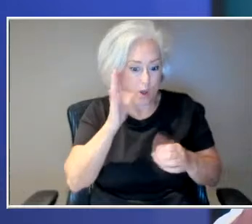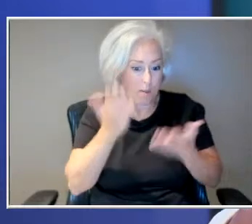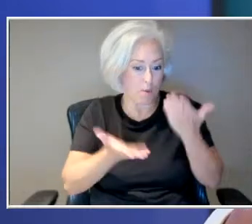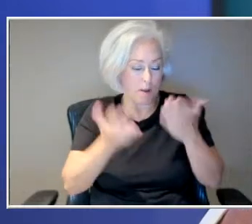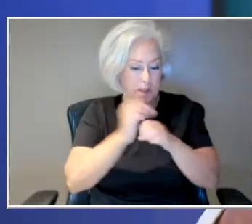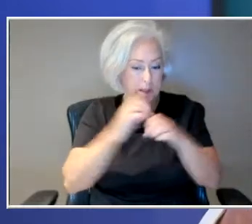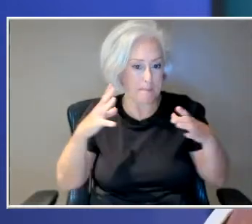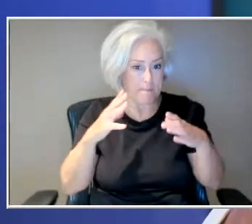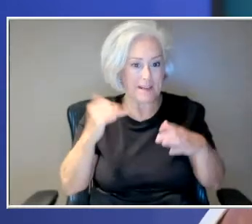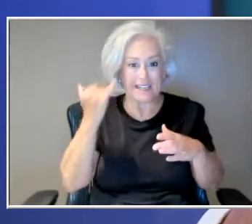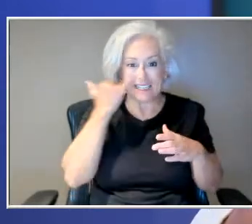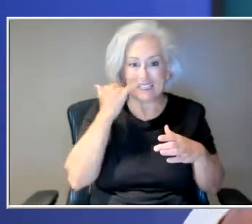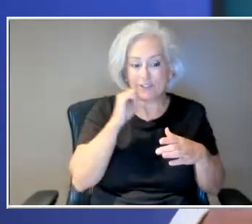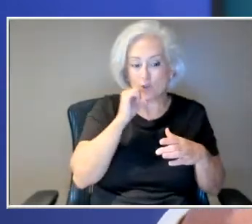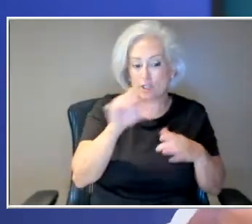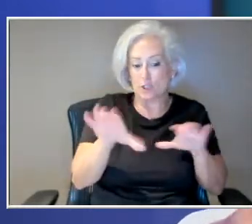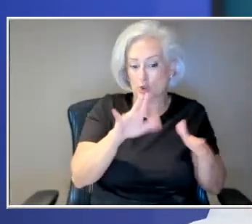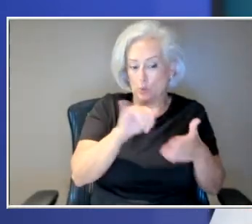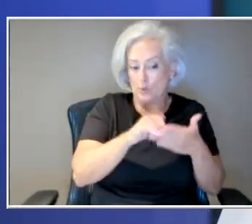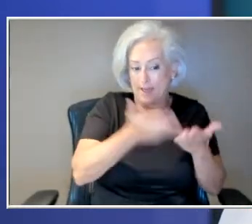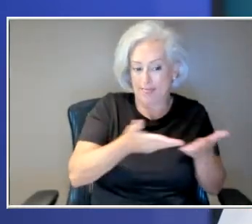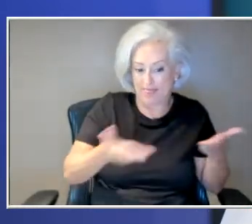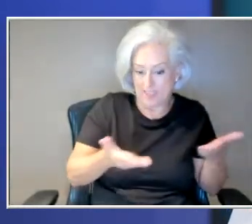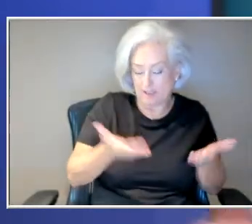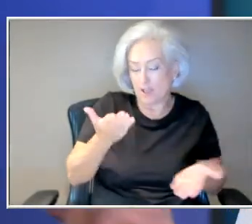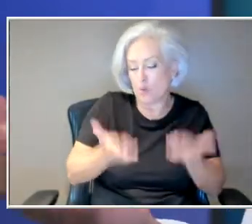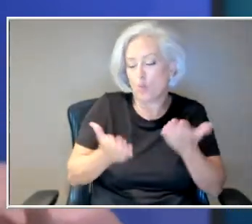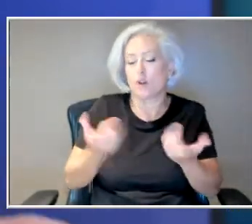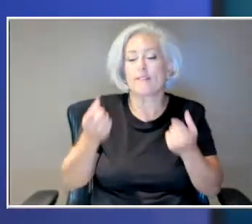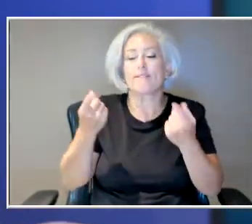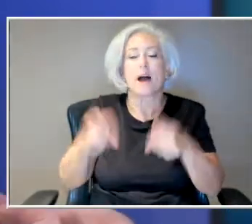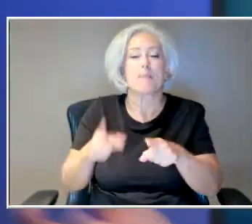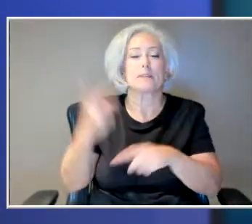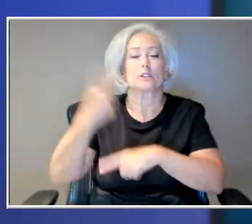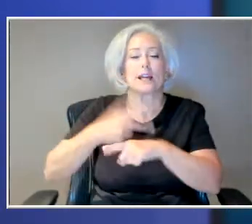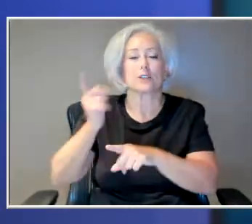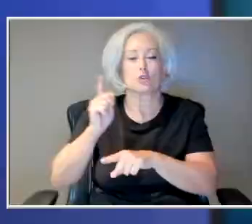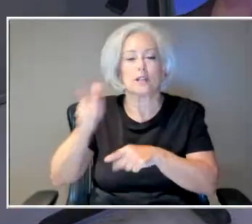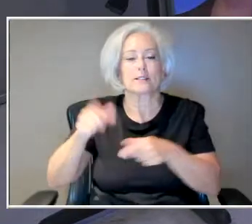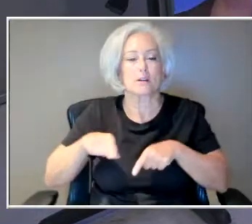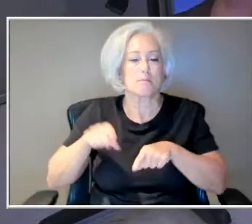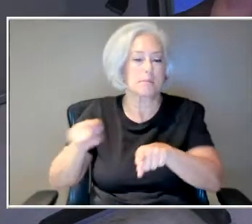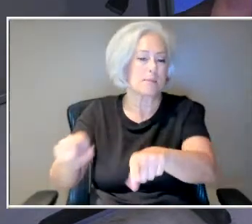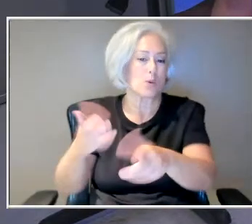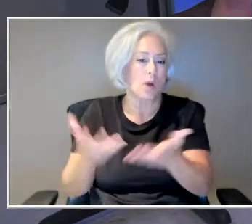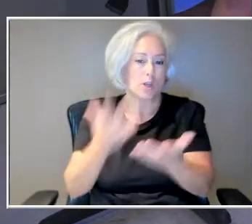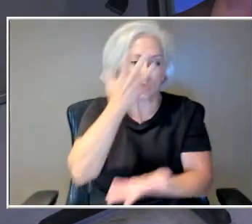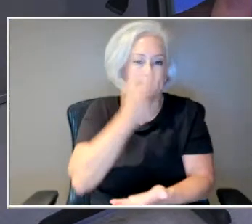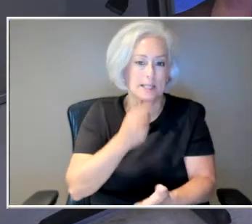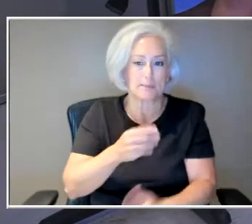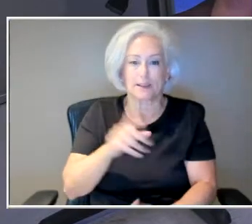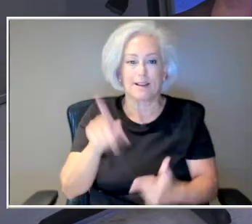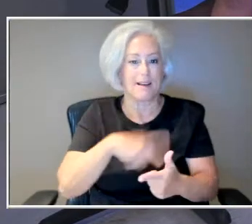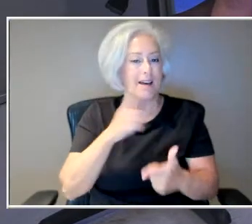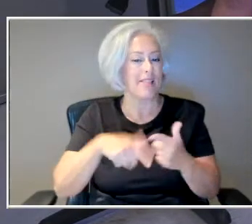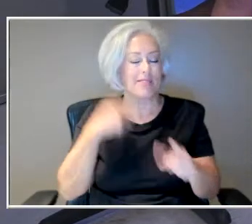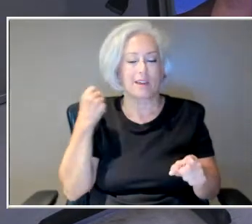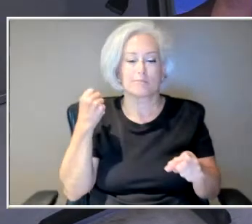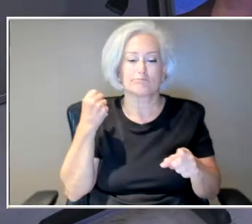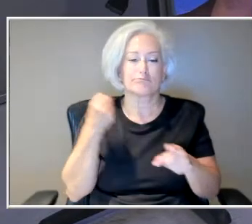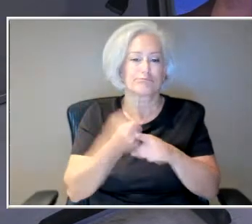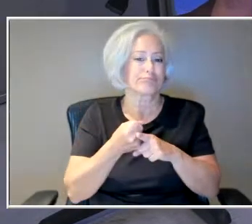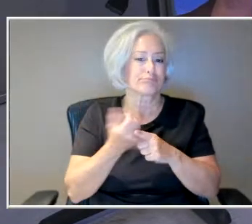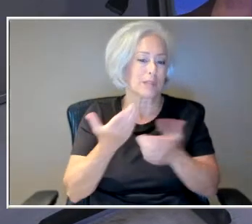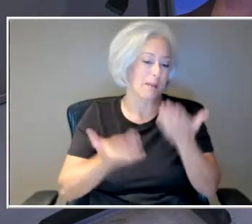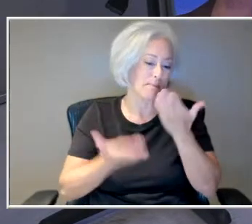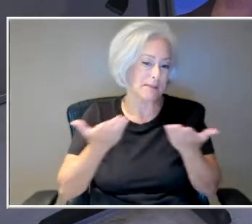thing, then it would have happened 2 days later in your sleep. Right, and then that would have been it. That would have been it for the most